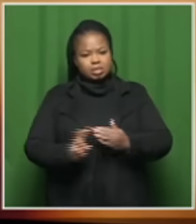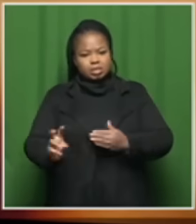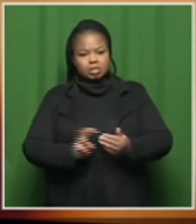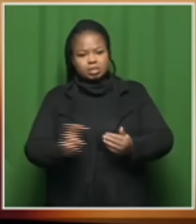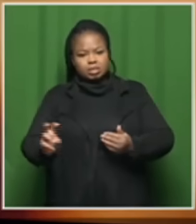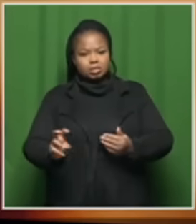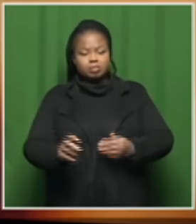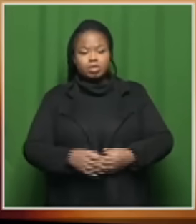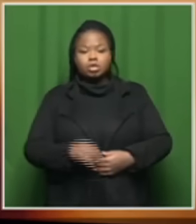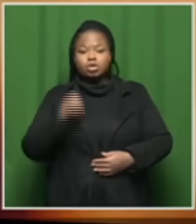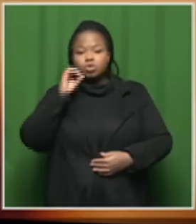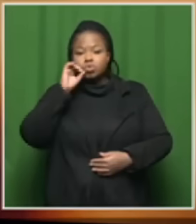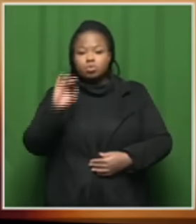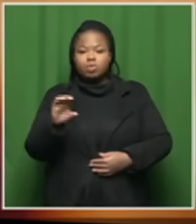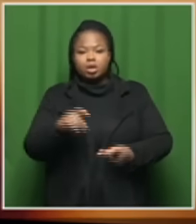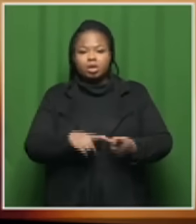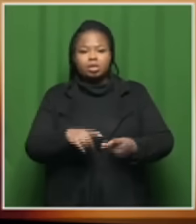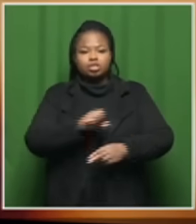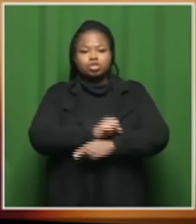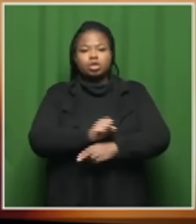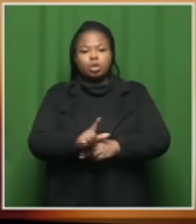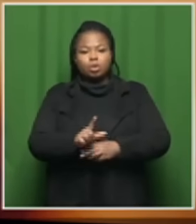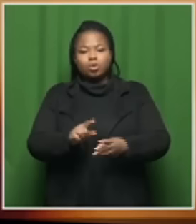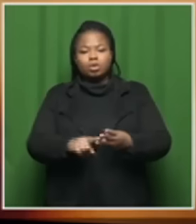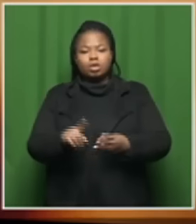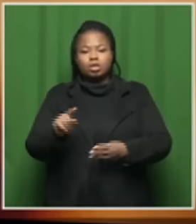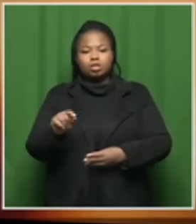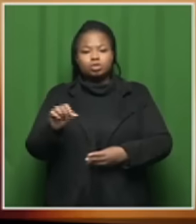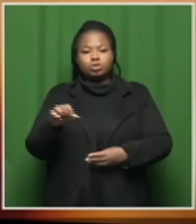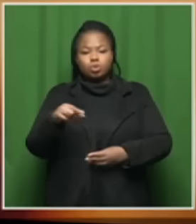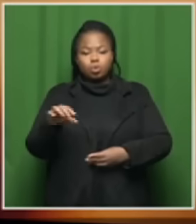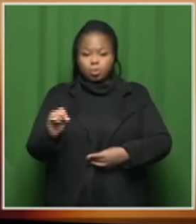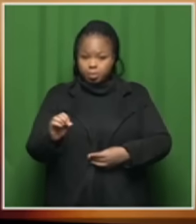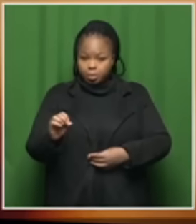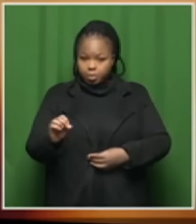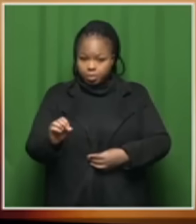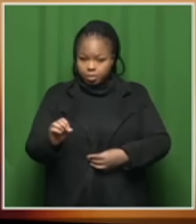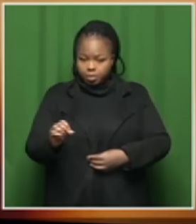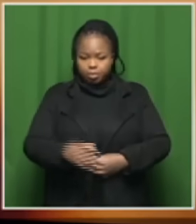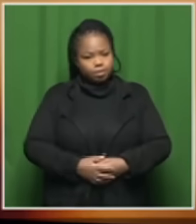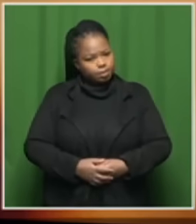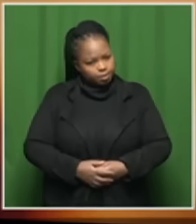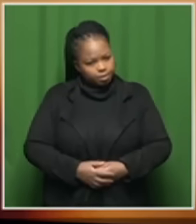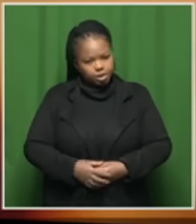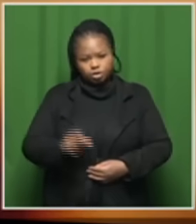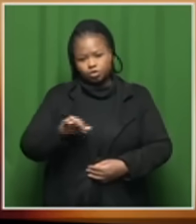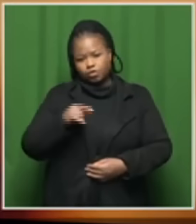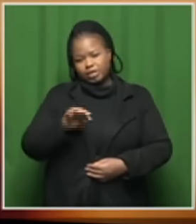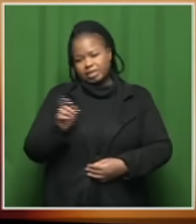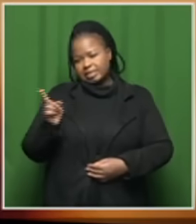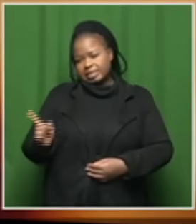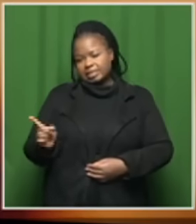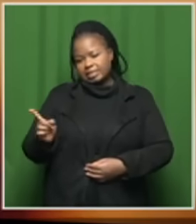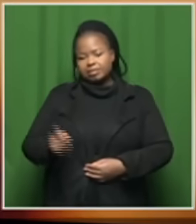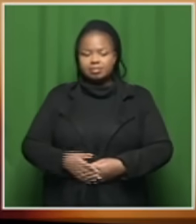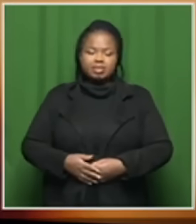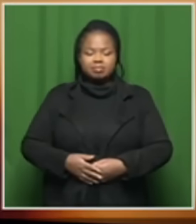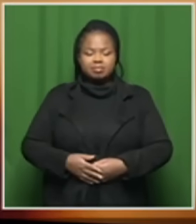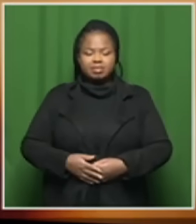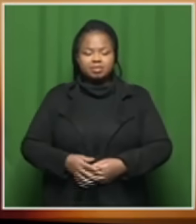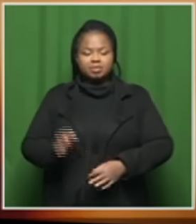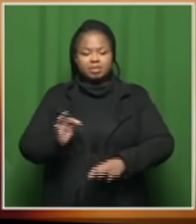Those include Cuba, Sierra Leone and Togo, among others. Well, Sophie Mokoena joining us to talk about